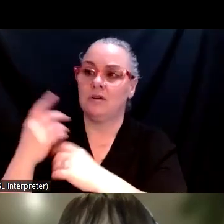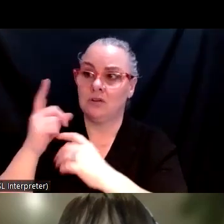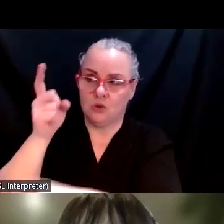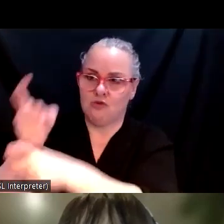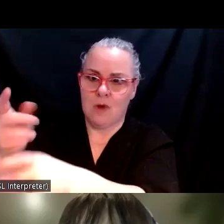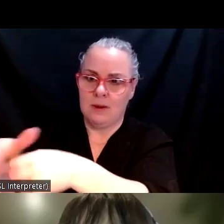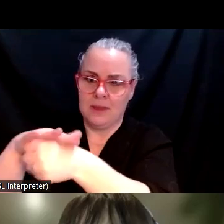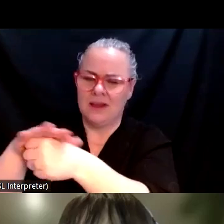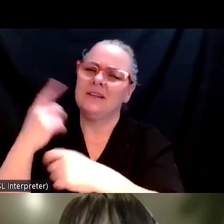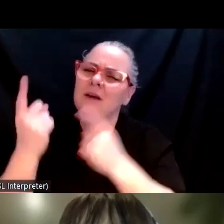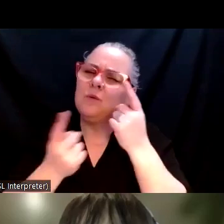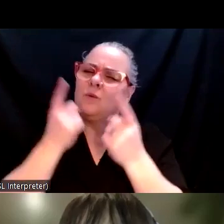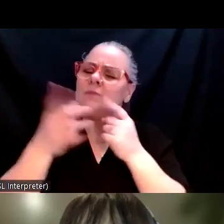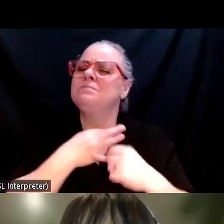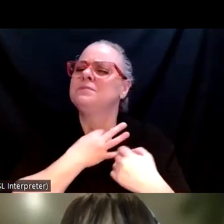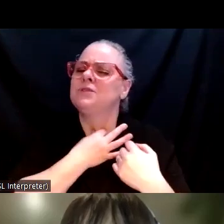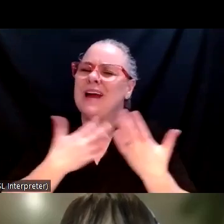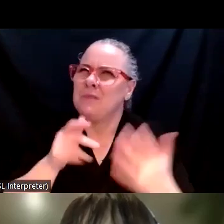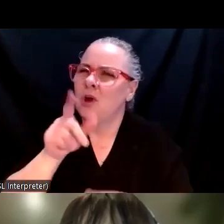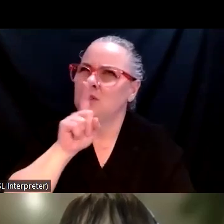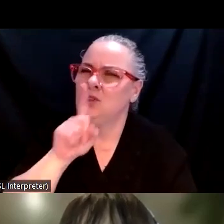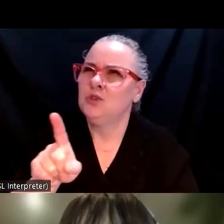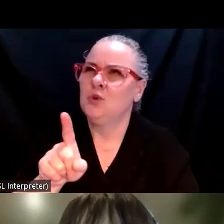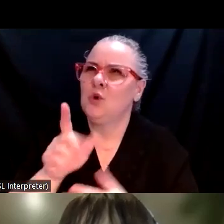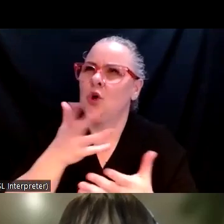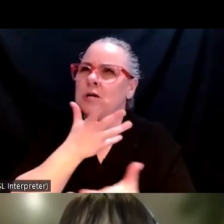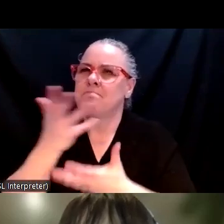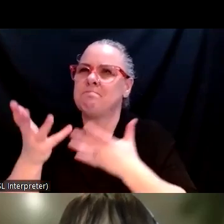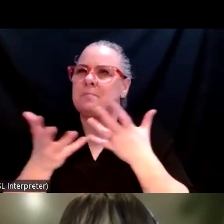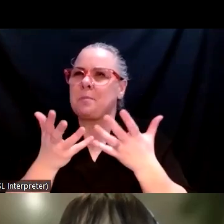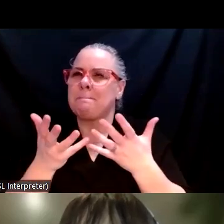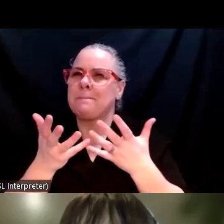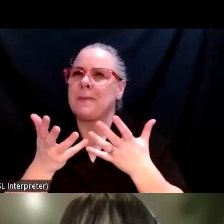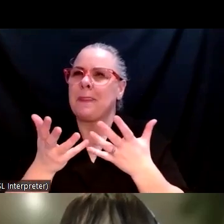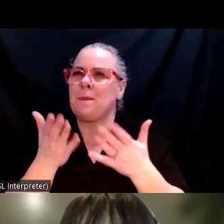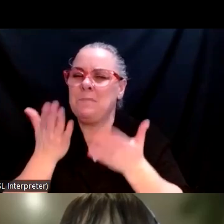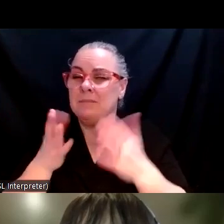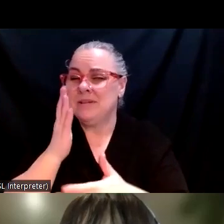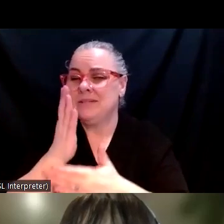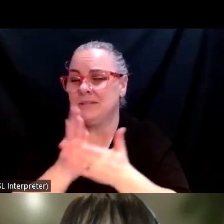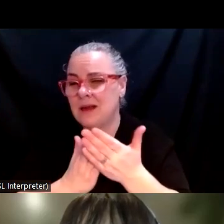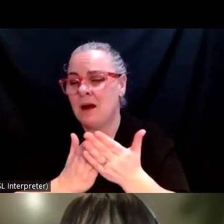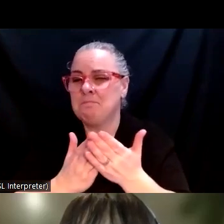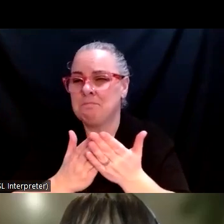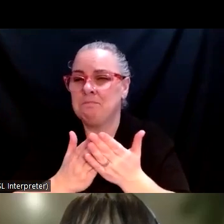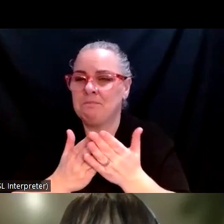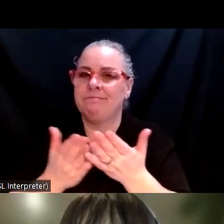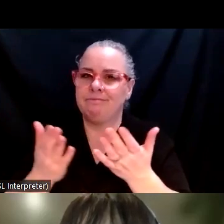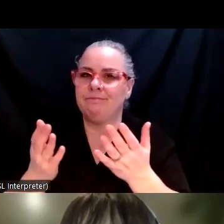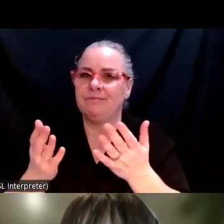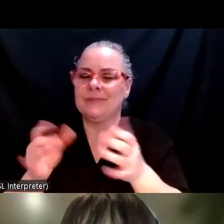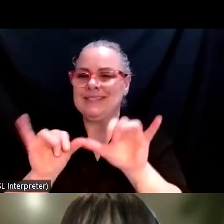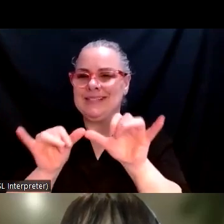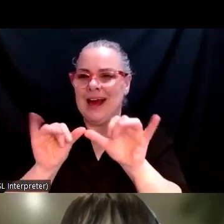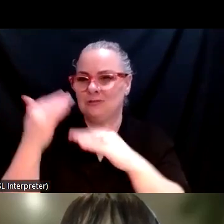there may be, and I'm not exactly sure if it's, there would probably be some cutoff around the size of the business that would